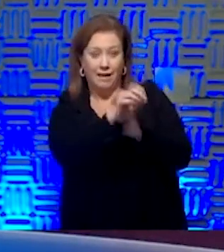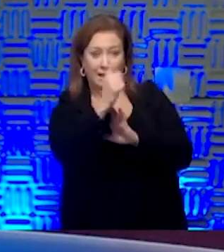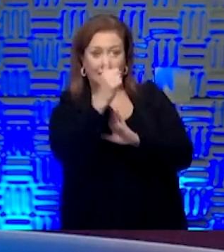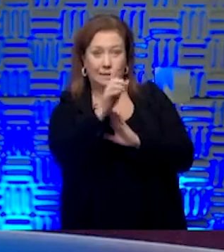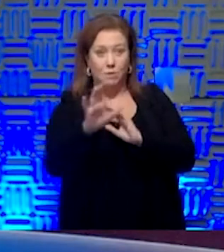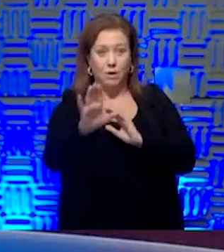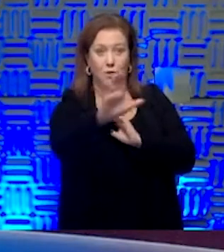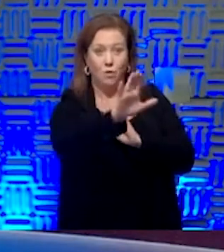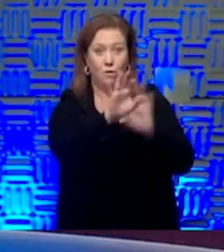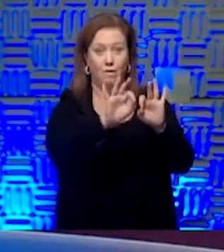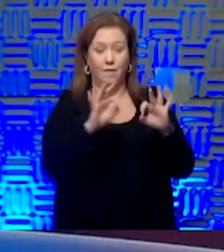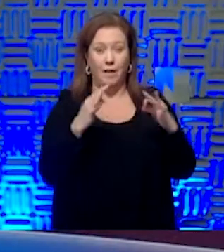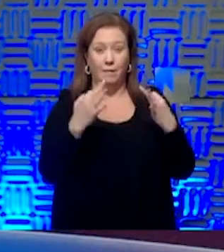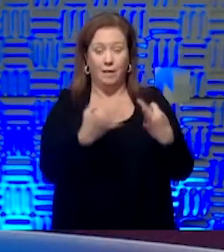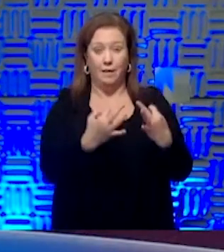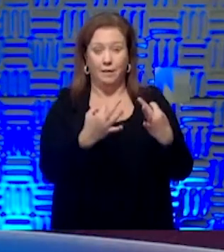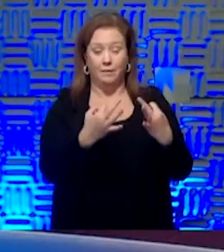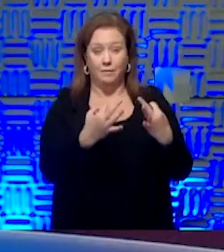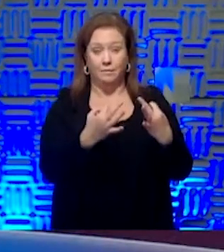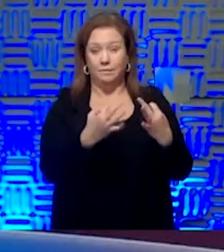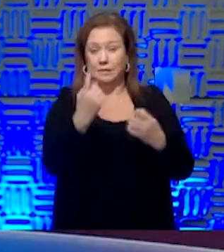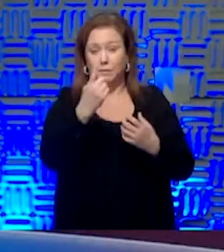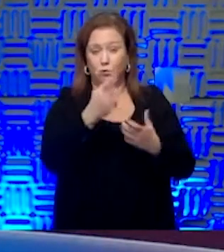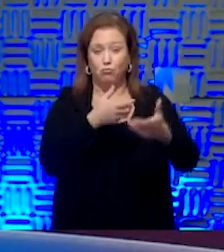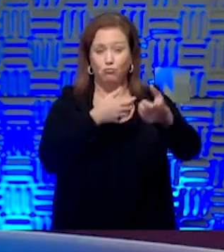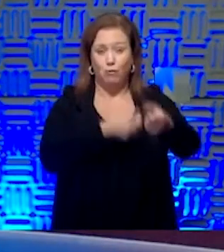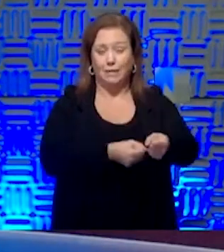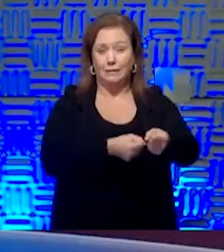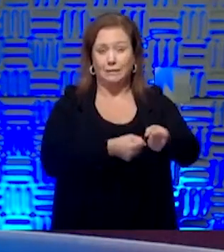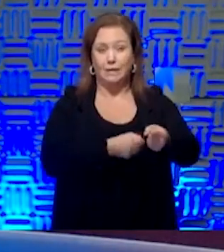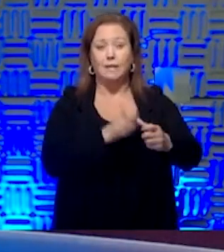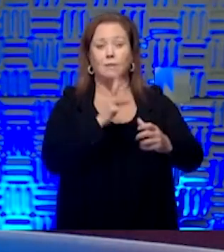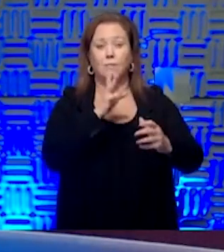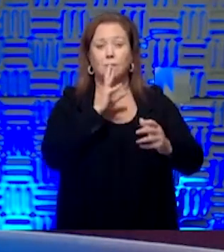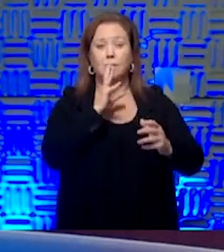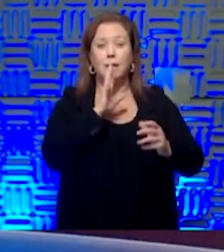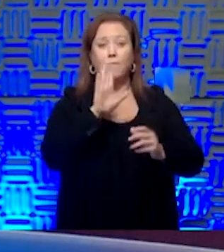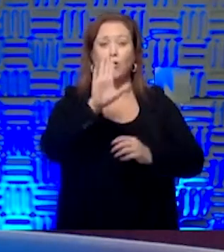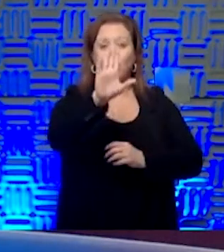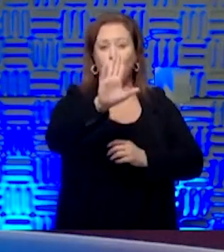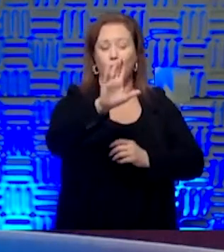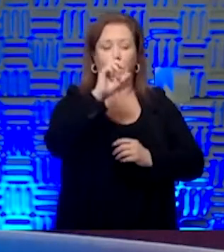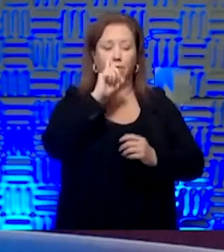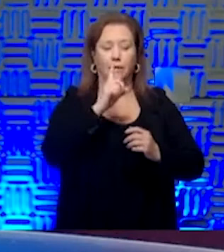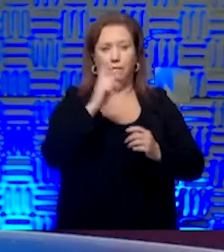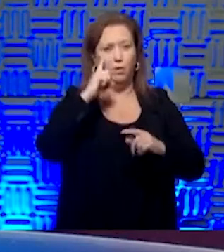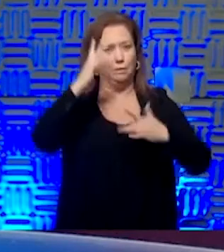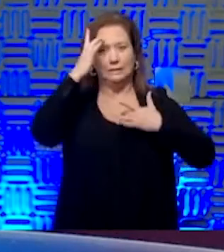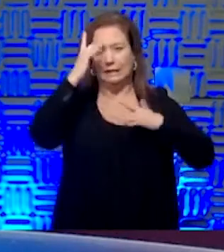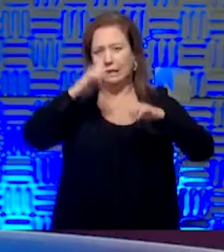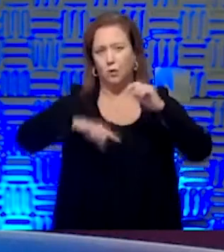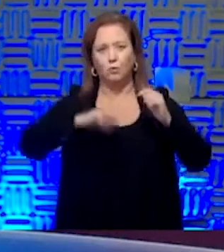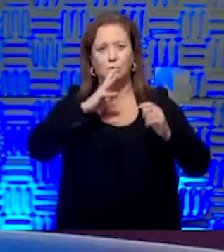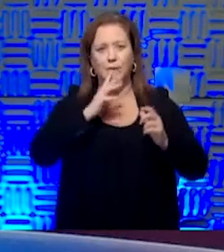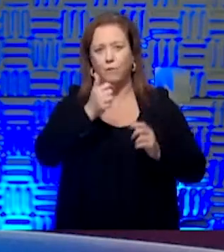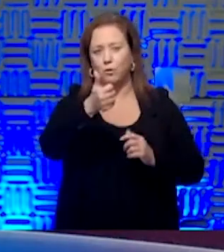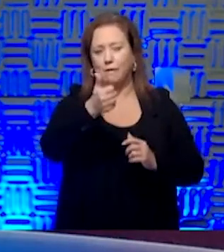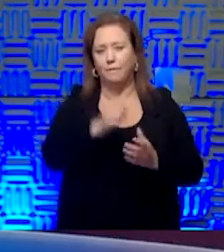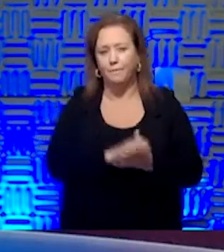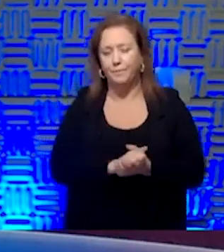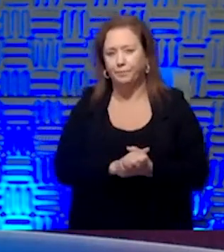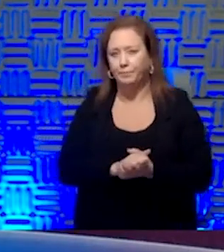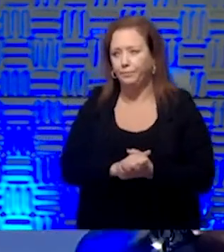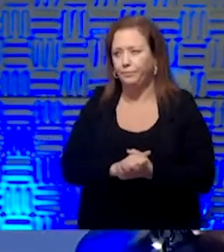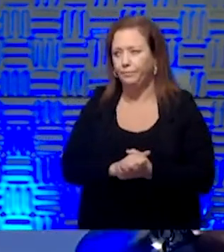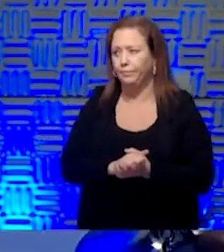in your family or somebody who you love and trust who could speak for you if you were so sick as to not be able to speak for yourself.